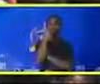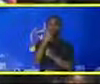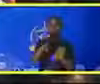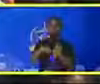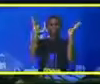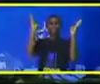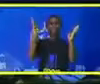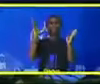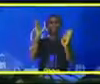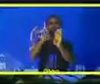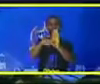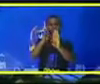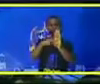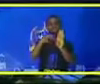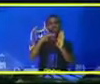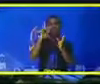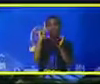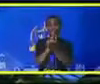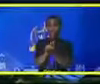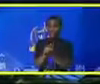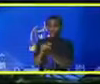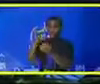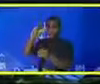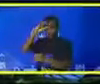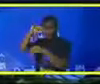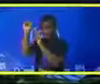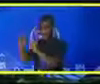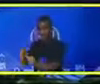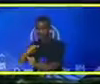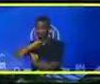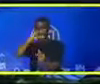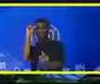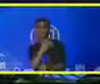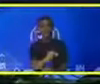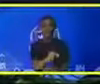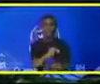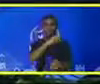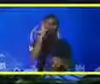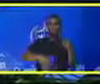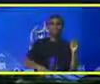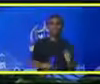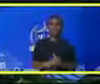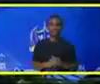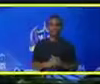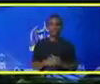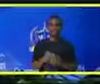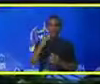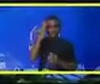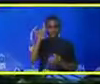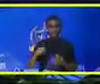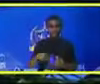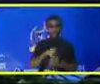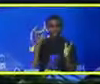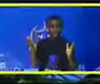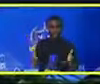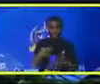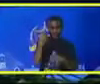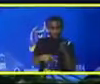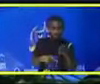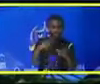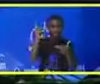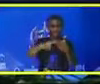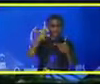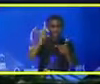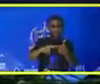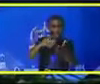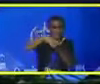doors that no man can shut. Why are we here tonight, Ghana? We are here to learn the